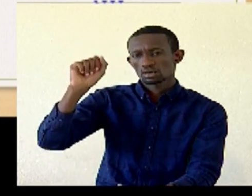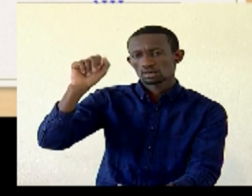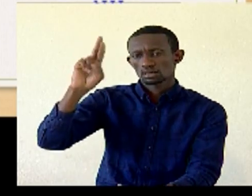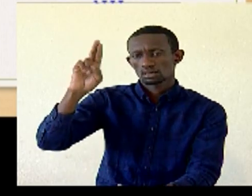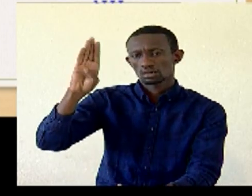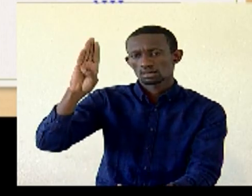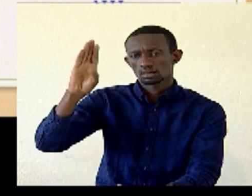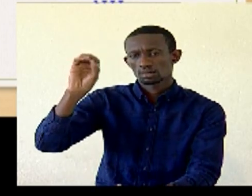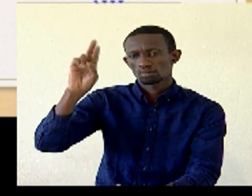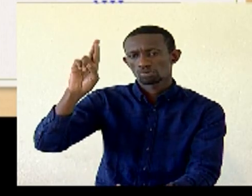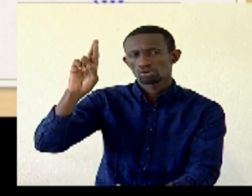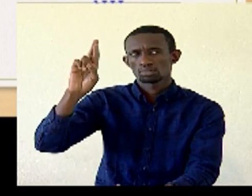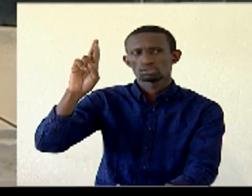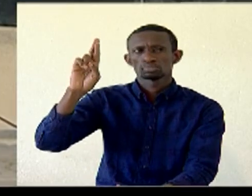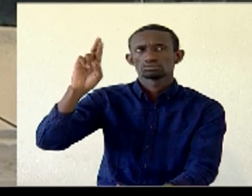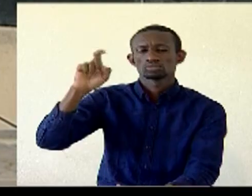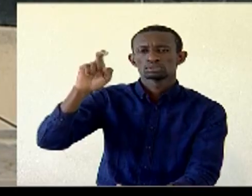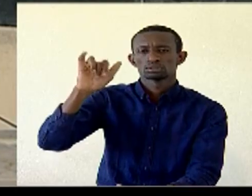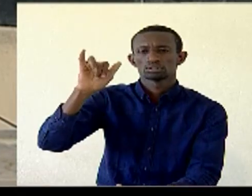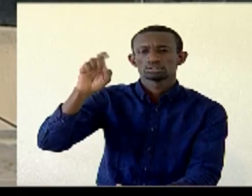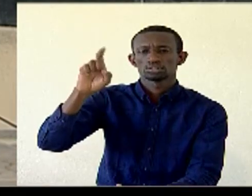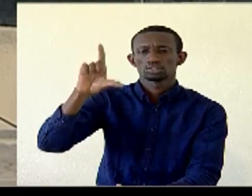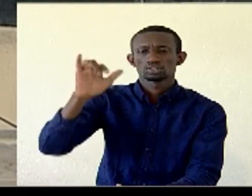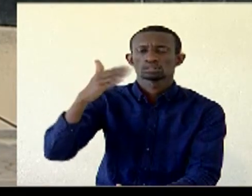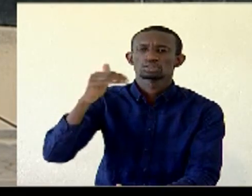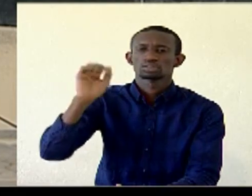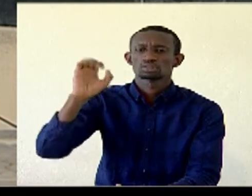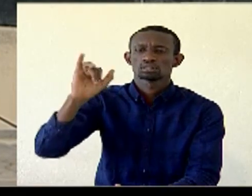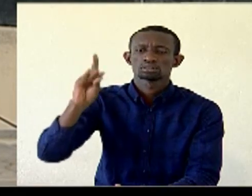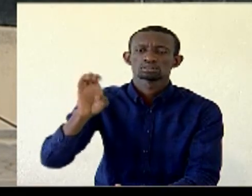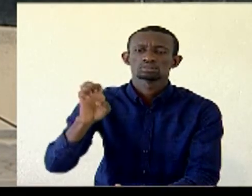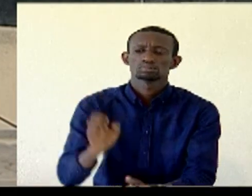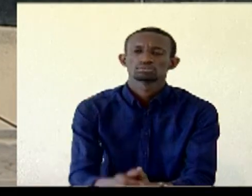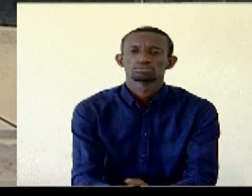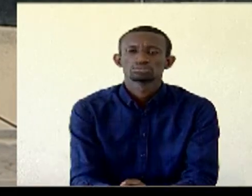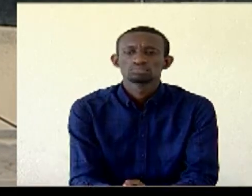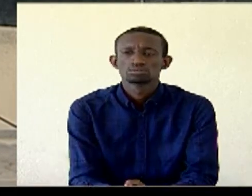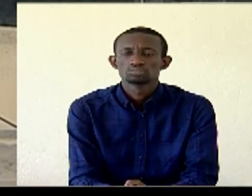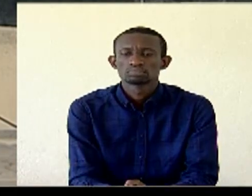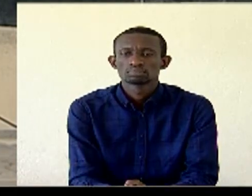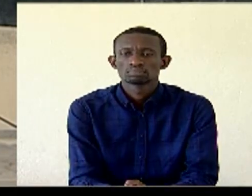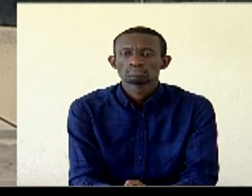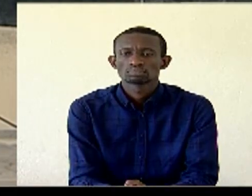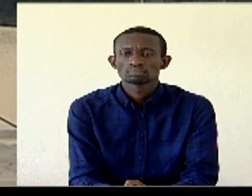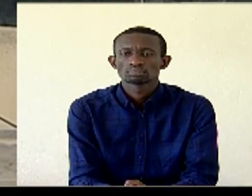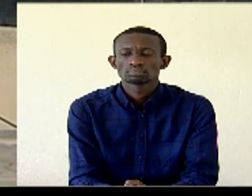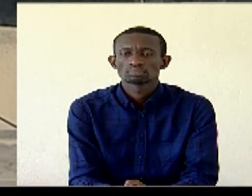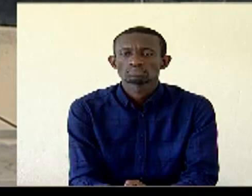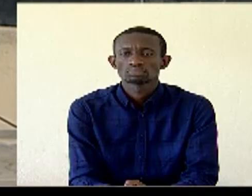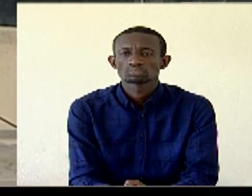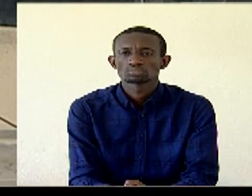We have sulfonic acid. Sulfonic acid. We have